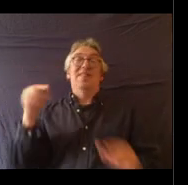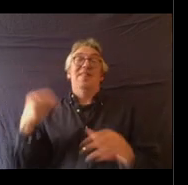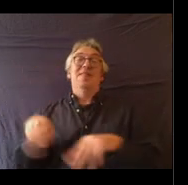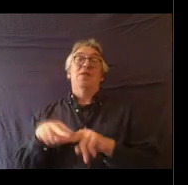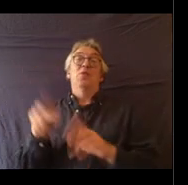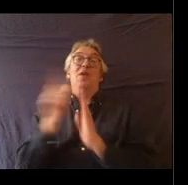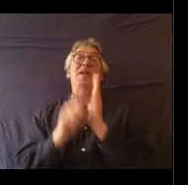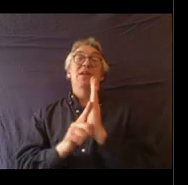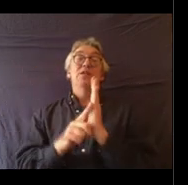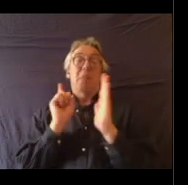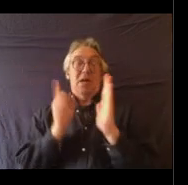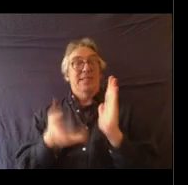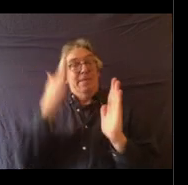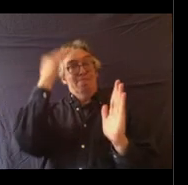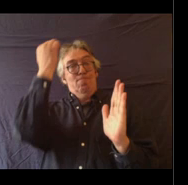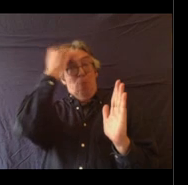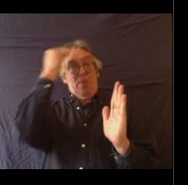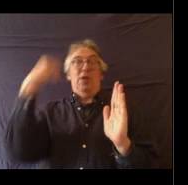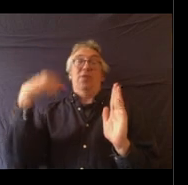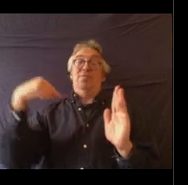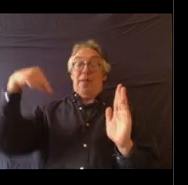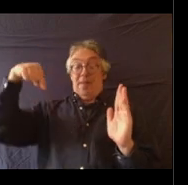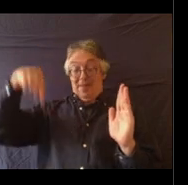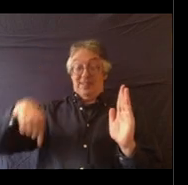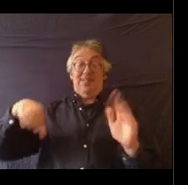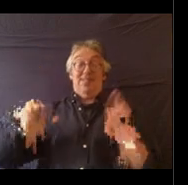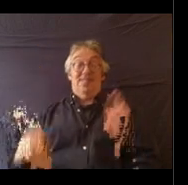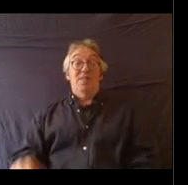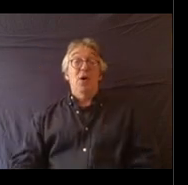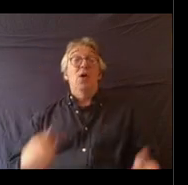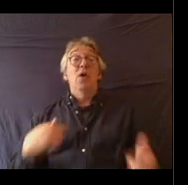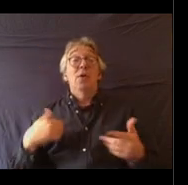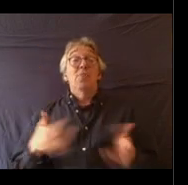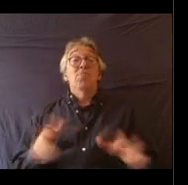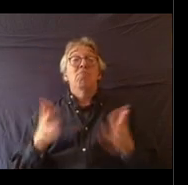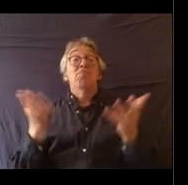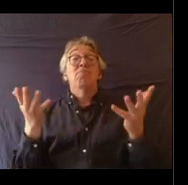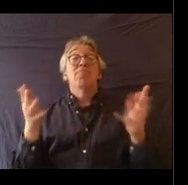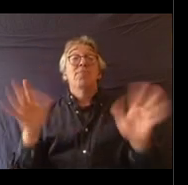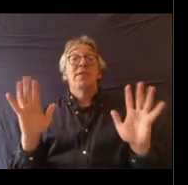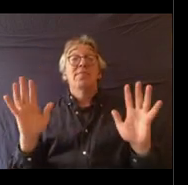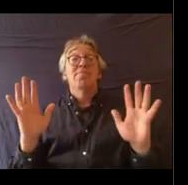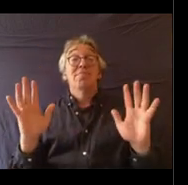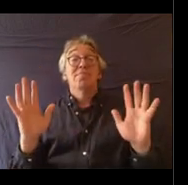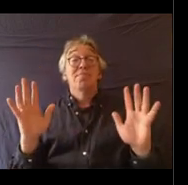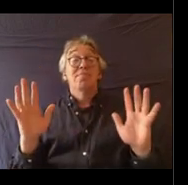legislation. And I will leave it there, and happy to answer any question. Thank you very